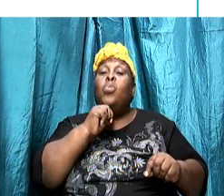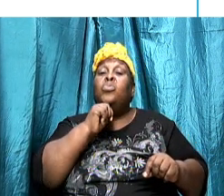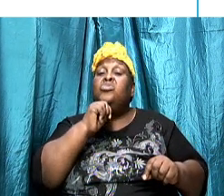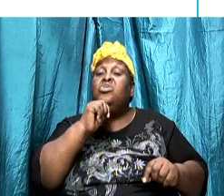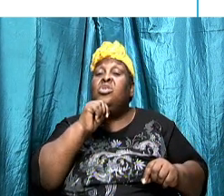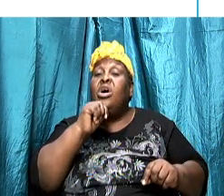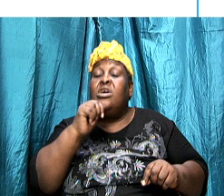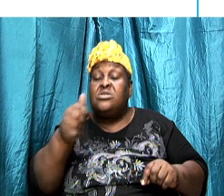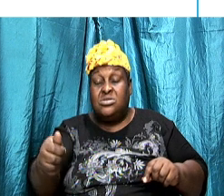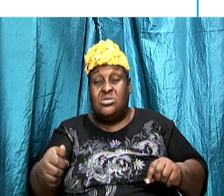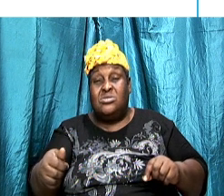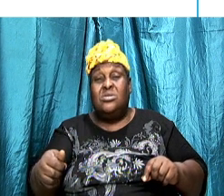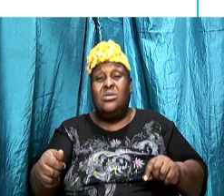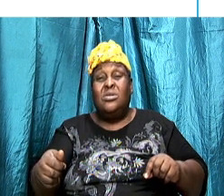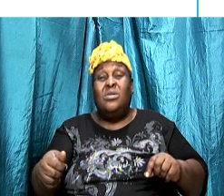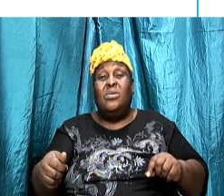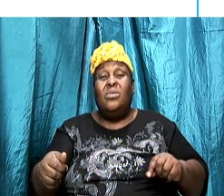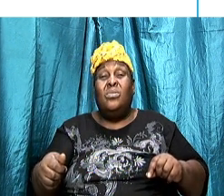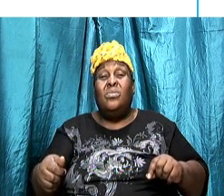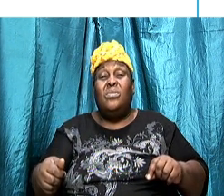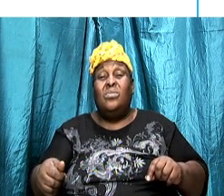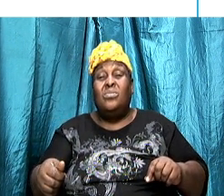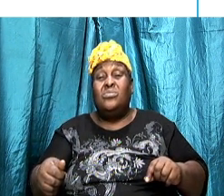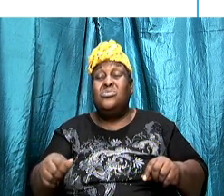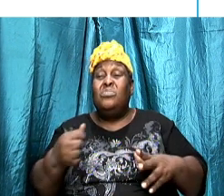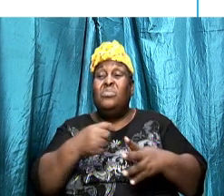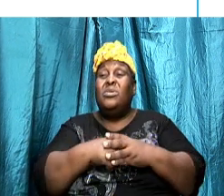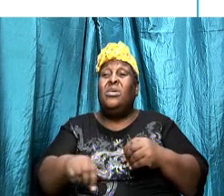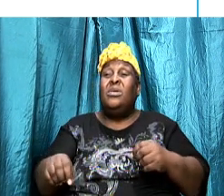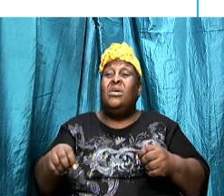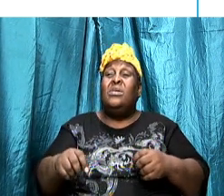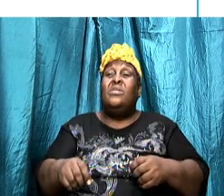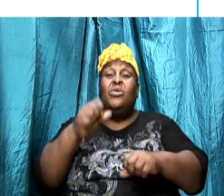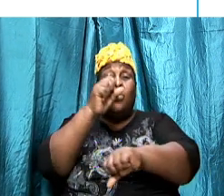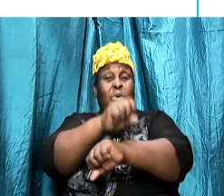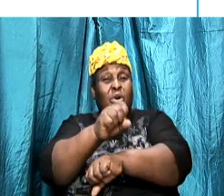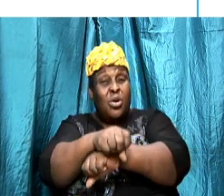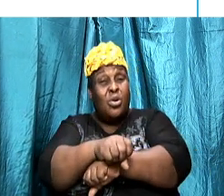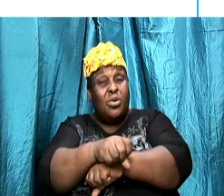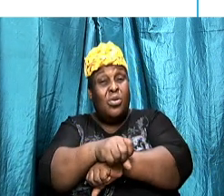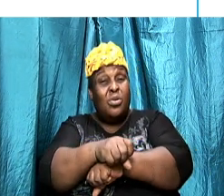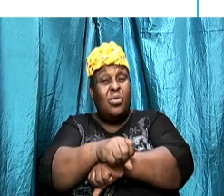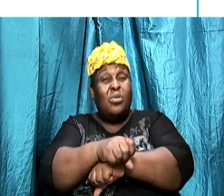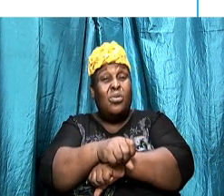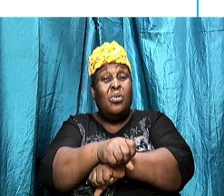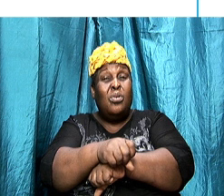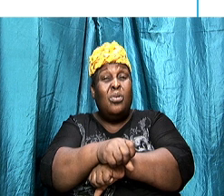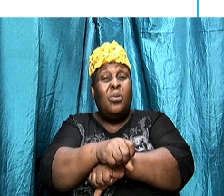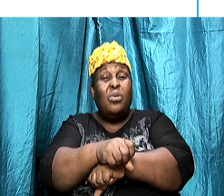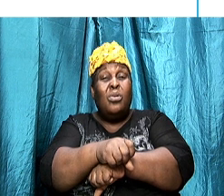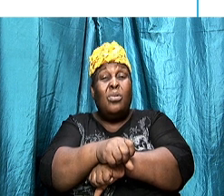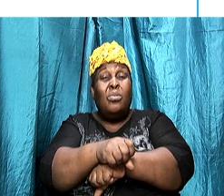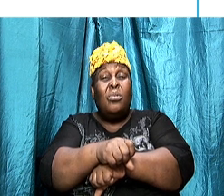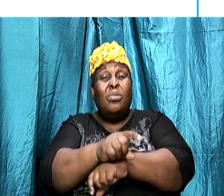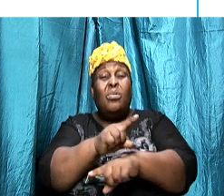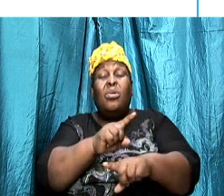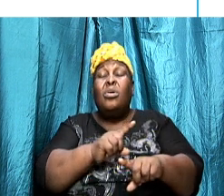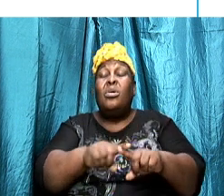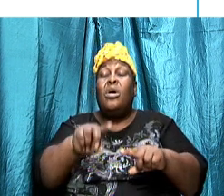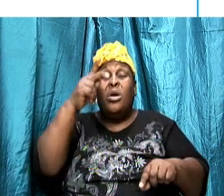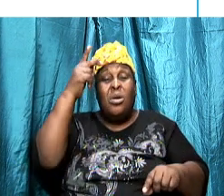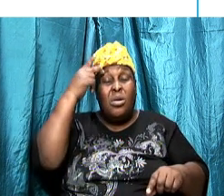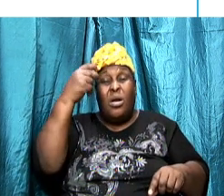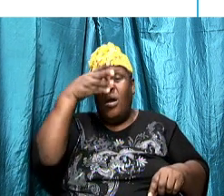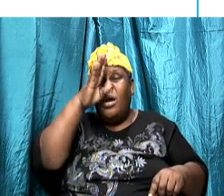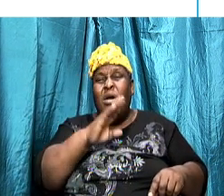out the corn. And he asks the question, does God care about oxen? No, God doesn't care about oxen, but he was really